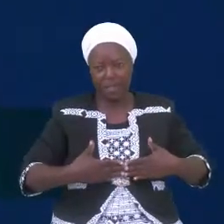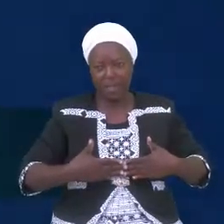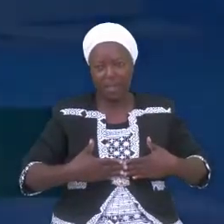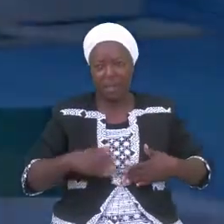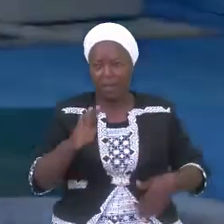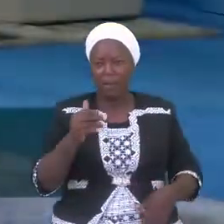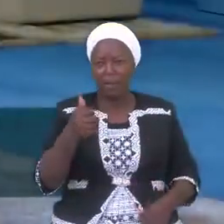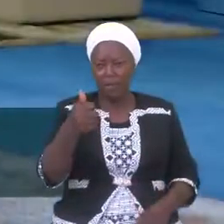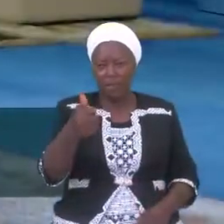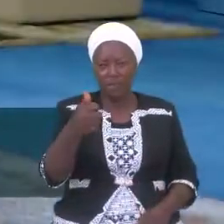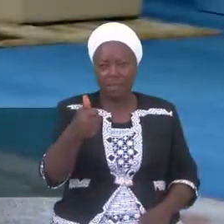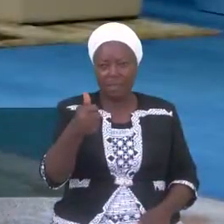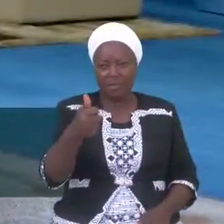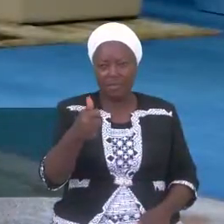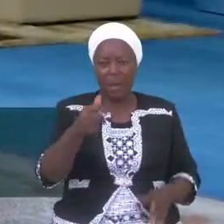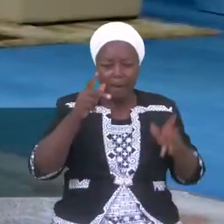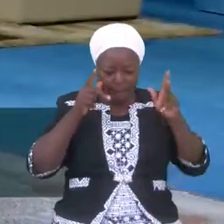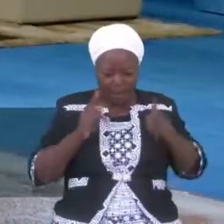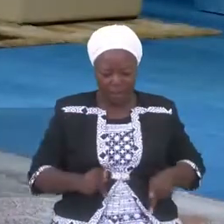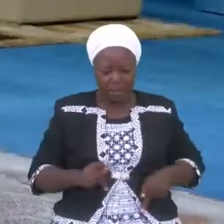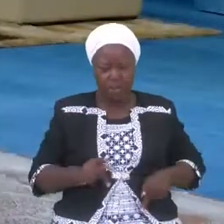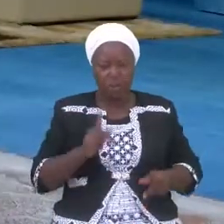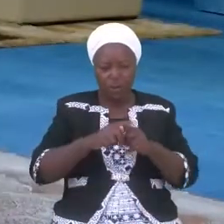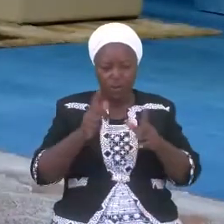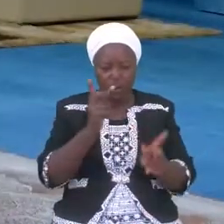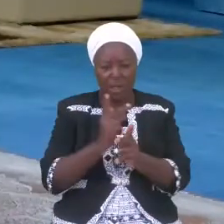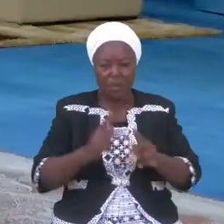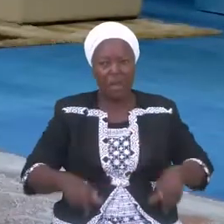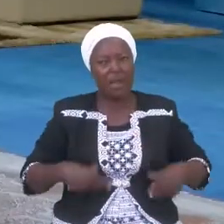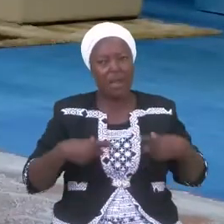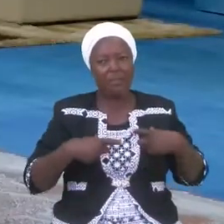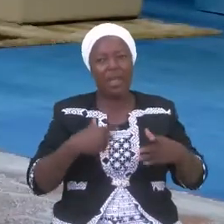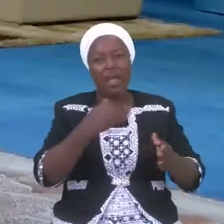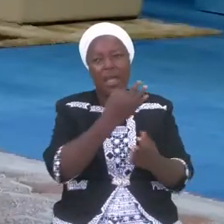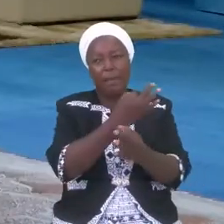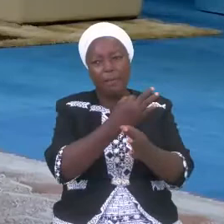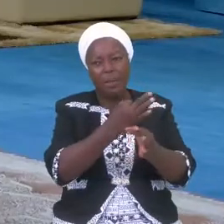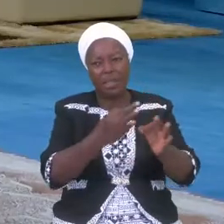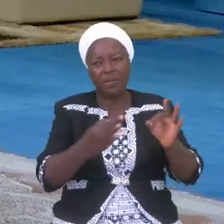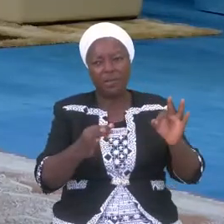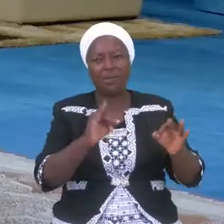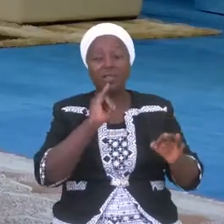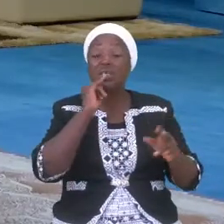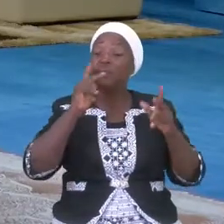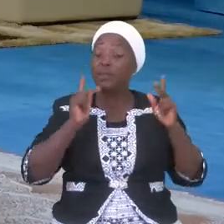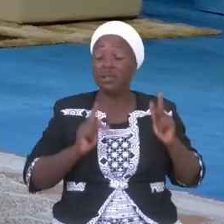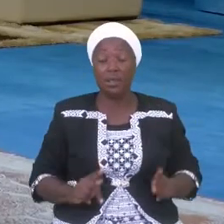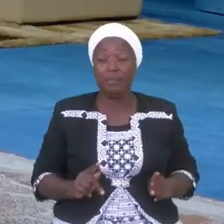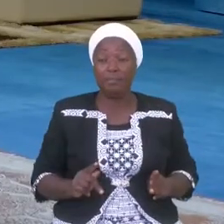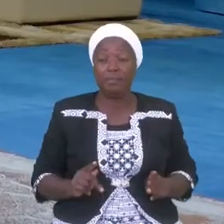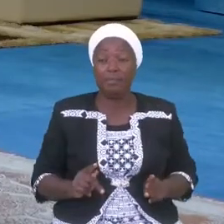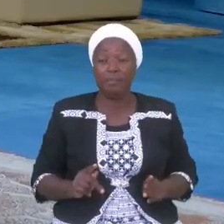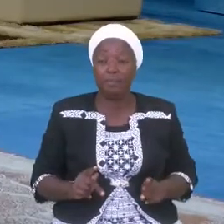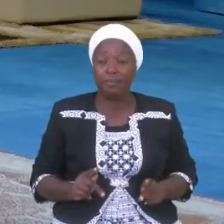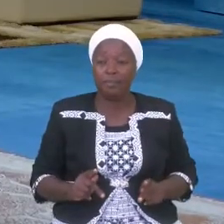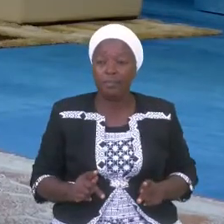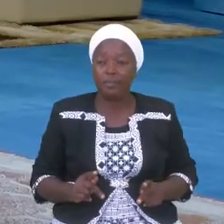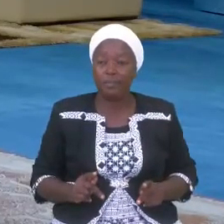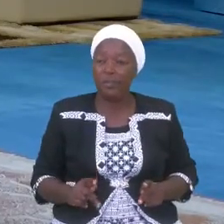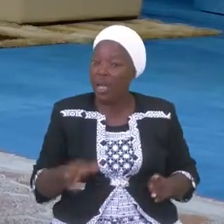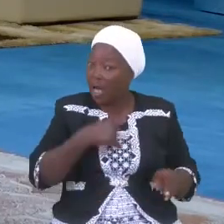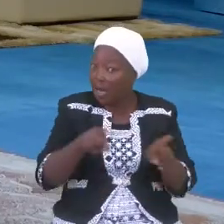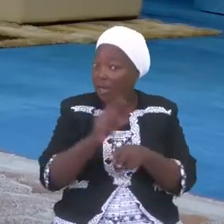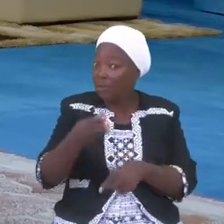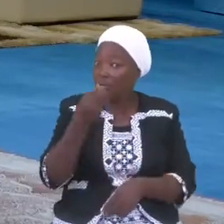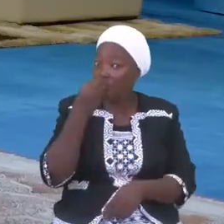yourself, personal, to keep alive, emancipation is personal. And as you